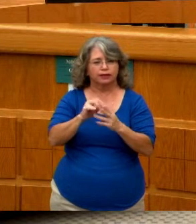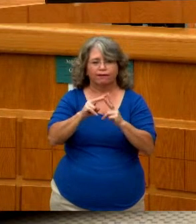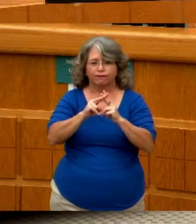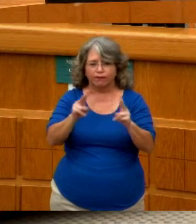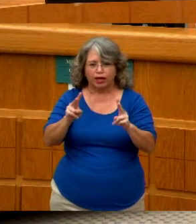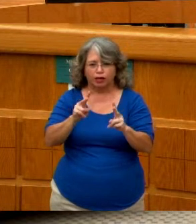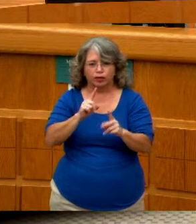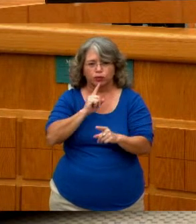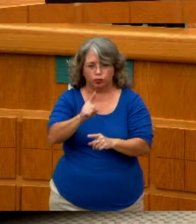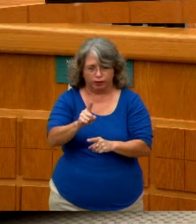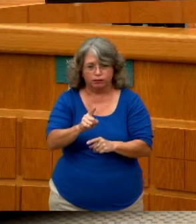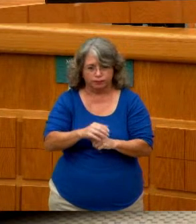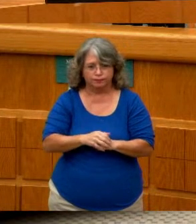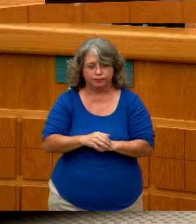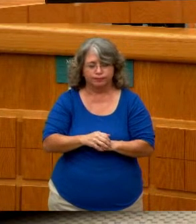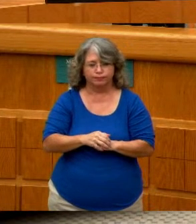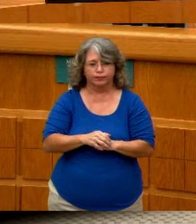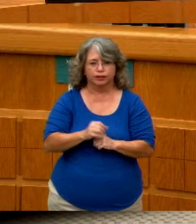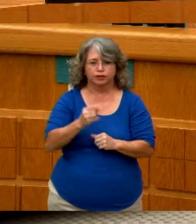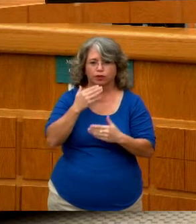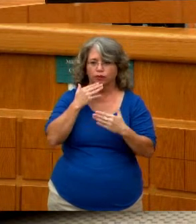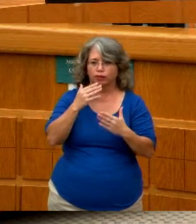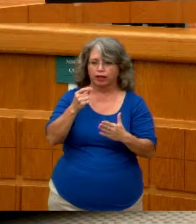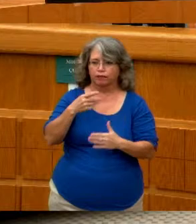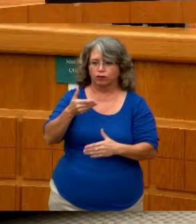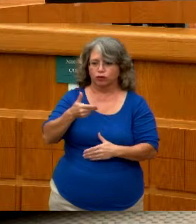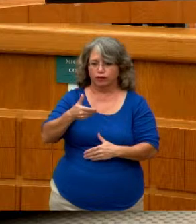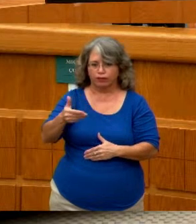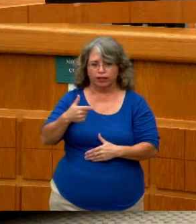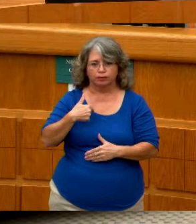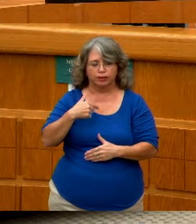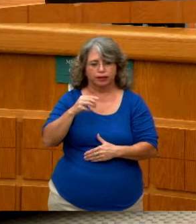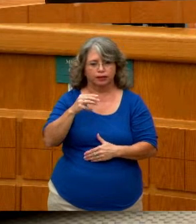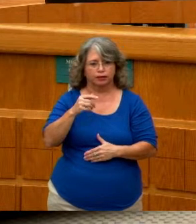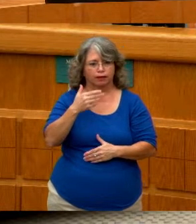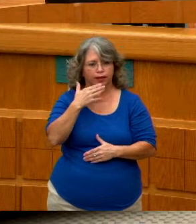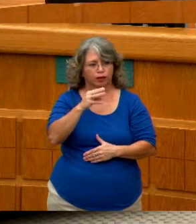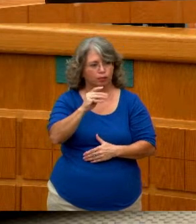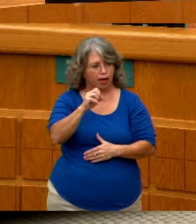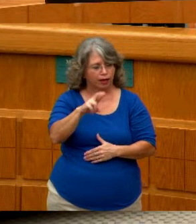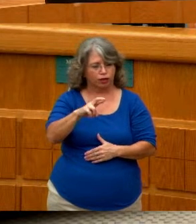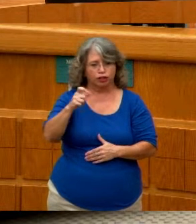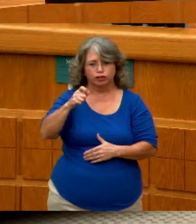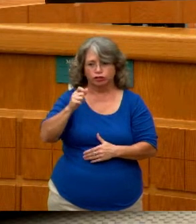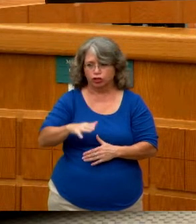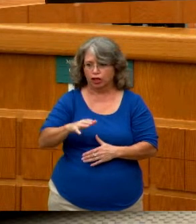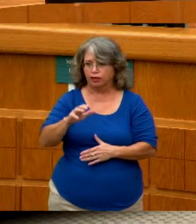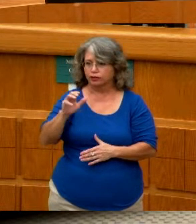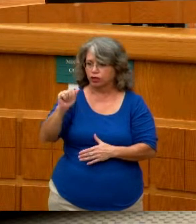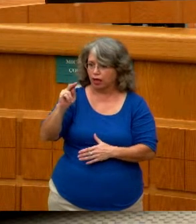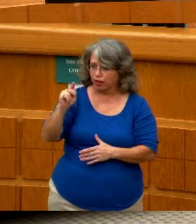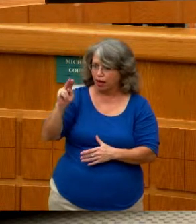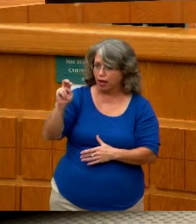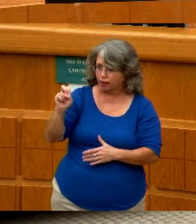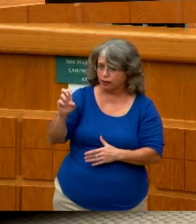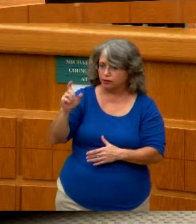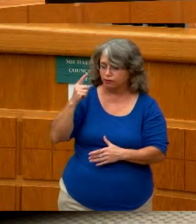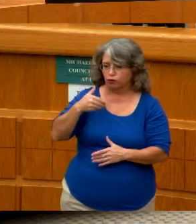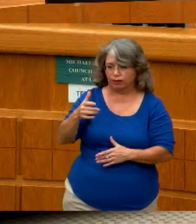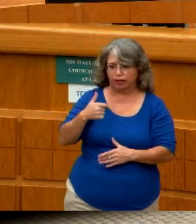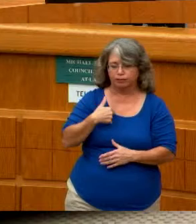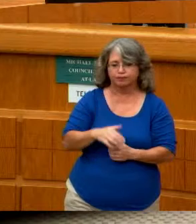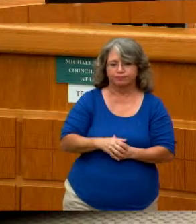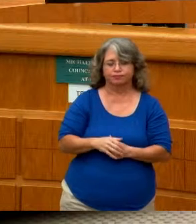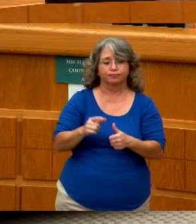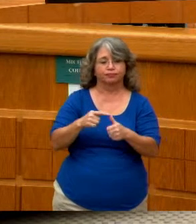is very true and real. So I thank the council for having me here to speak. Thank you, Joe McComb,